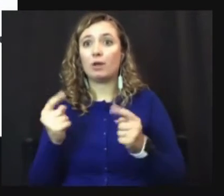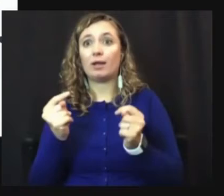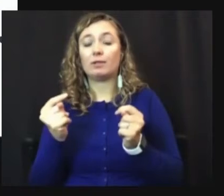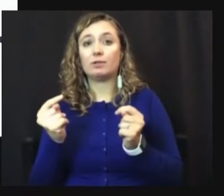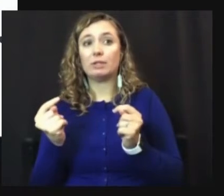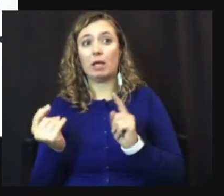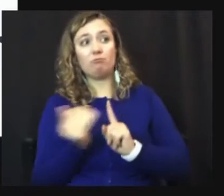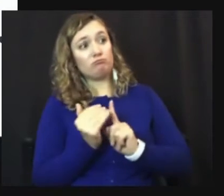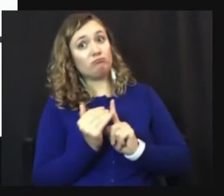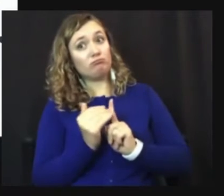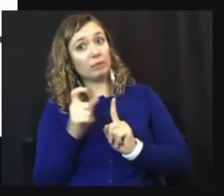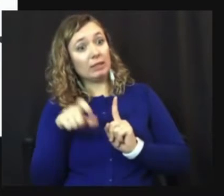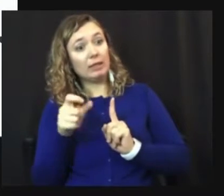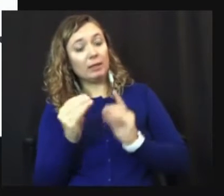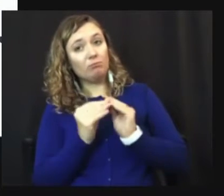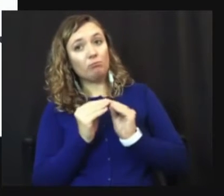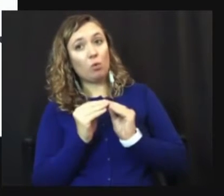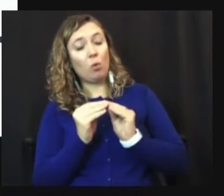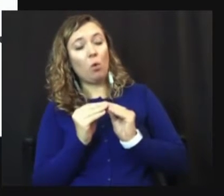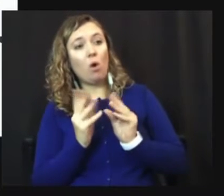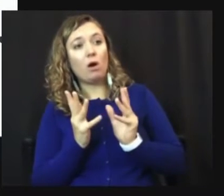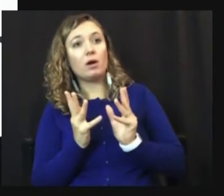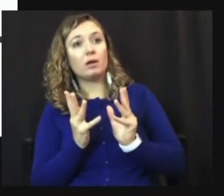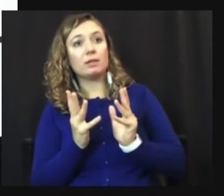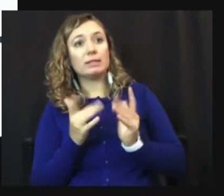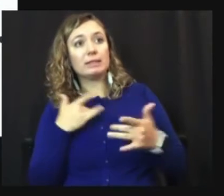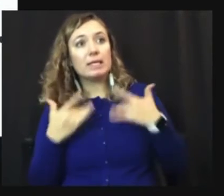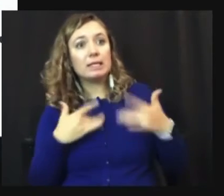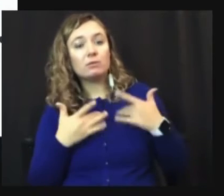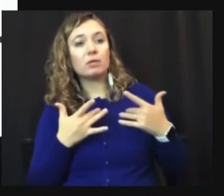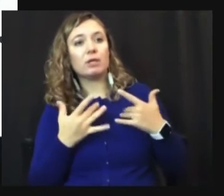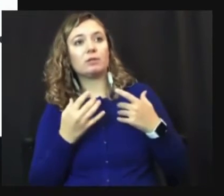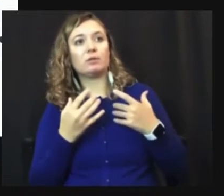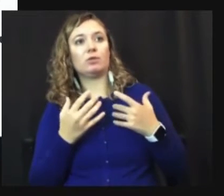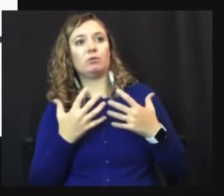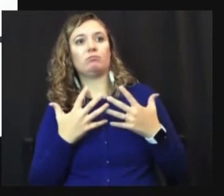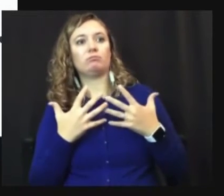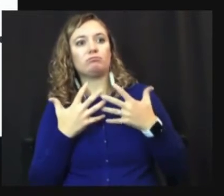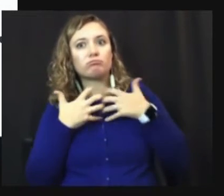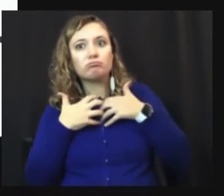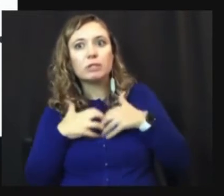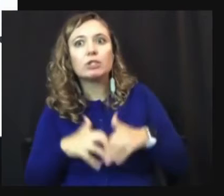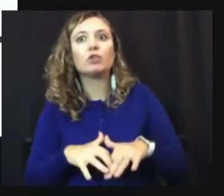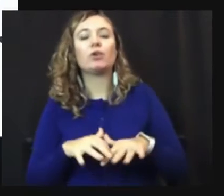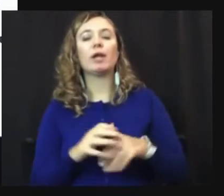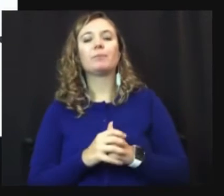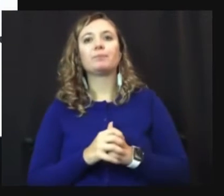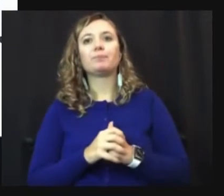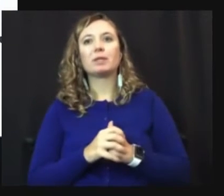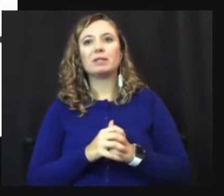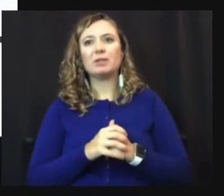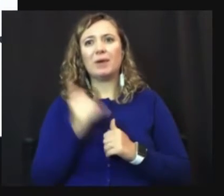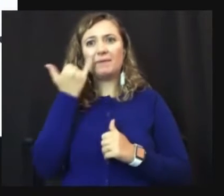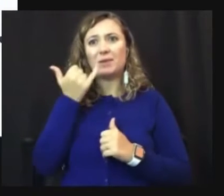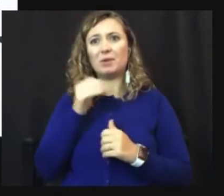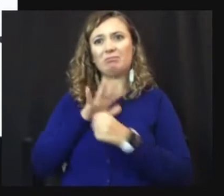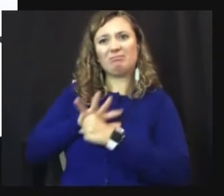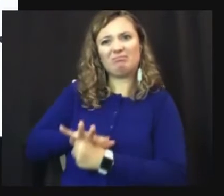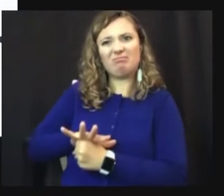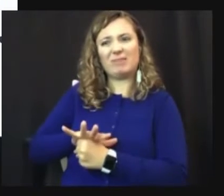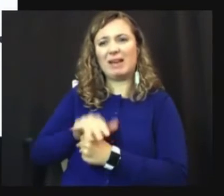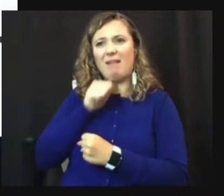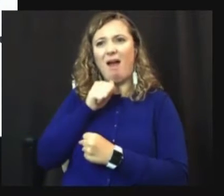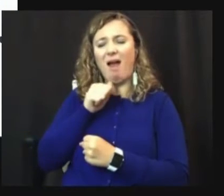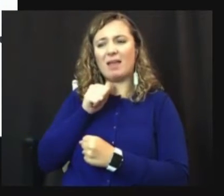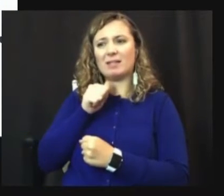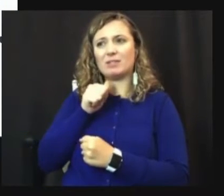integrate and feel at balance. And so to try to push that down and not lean into it, it leaves our bodies